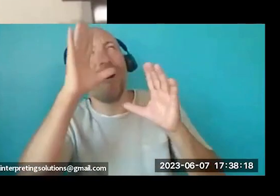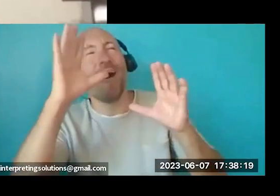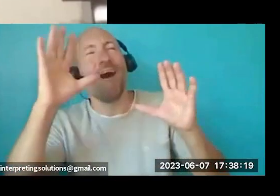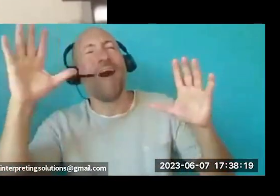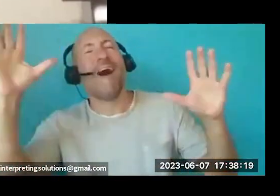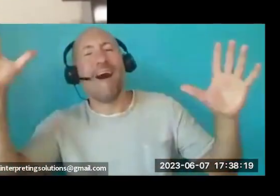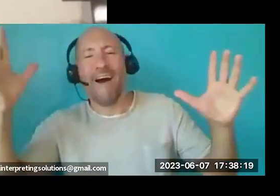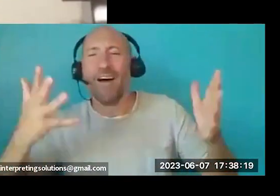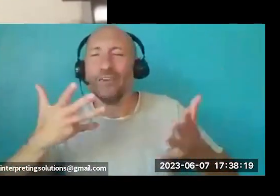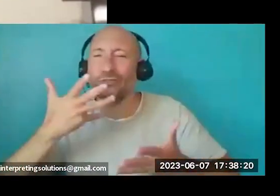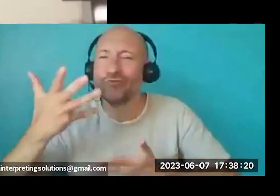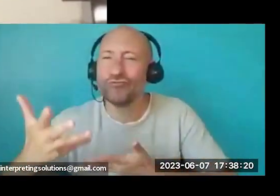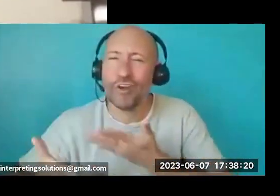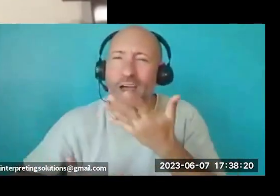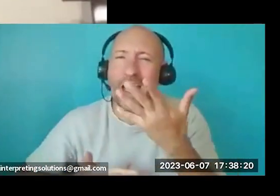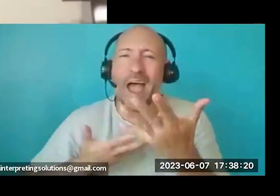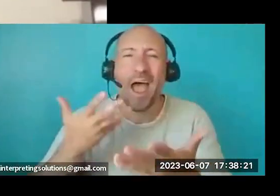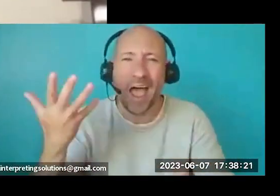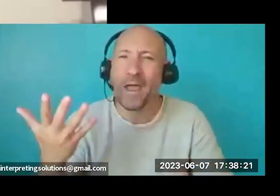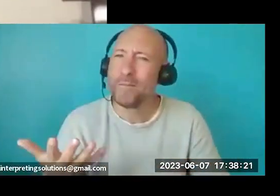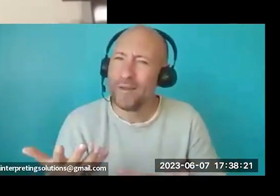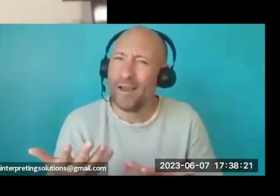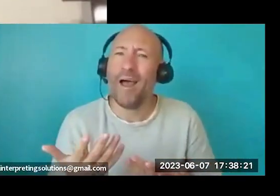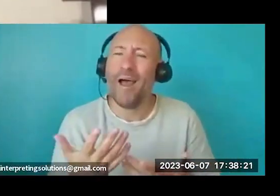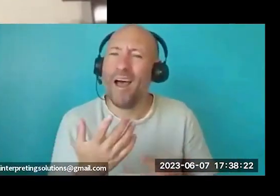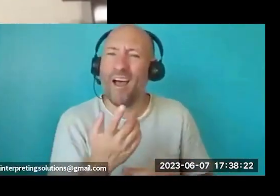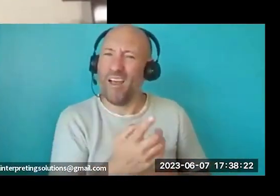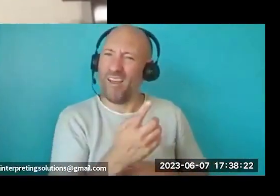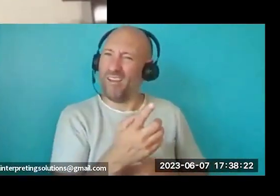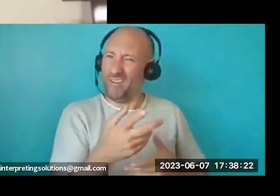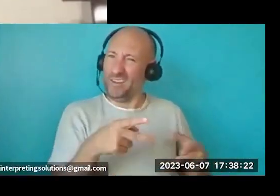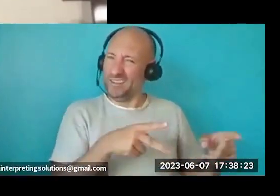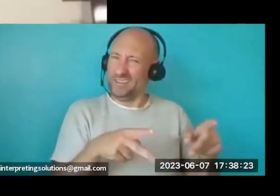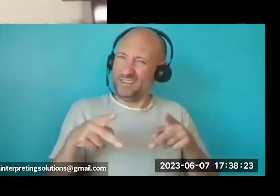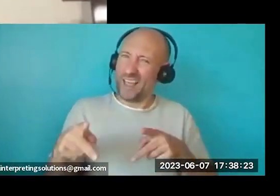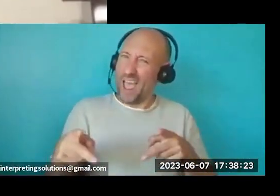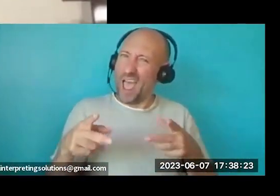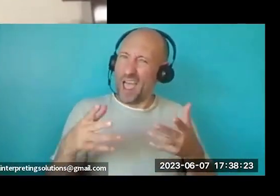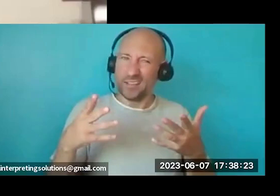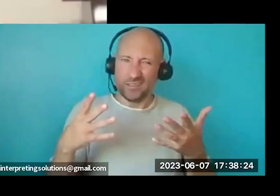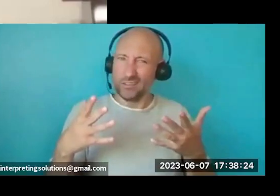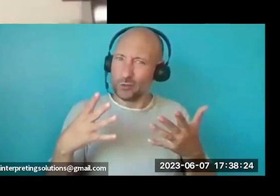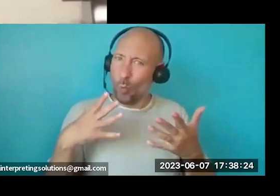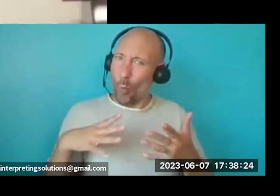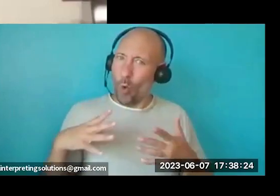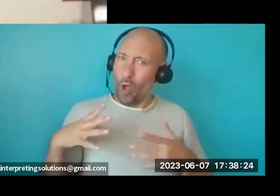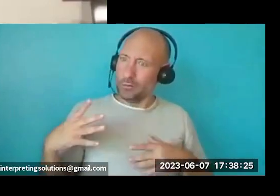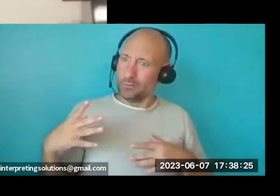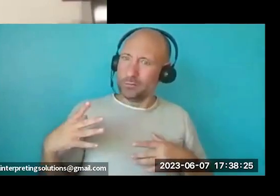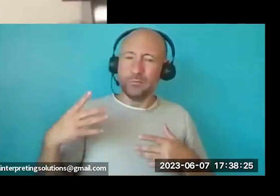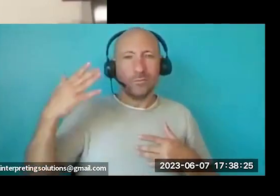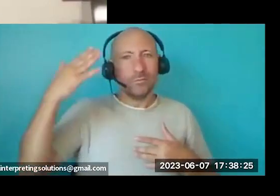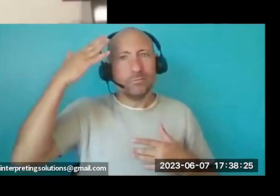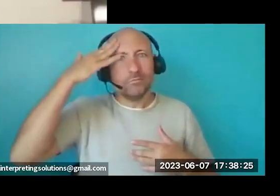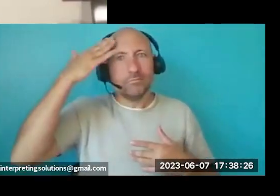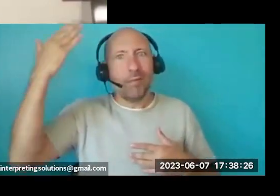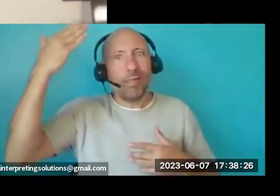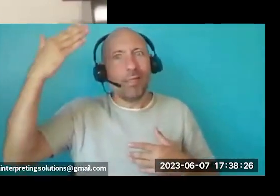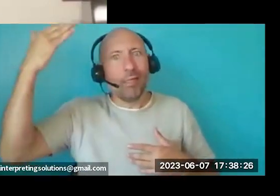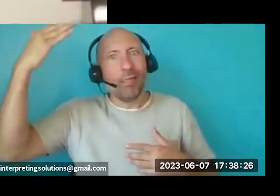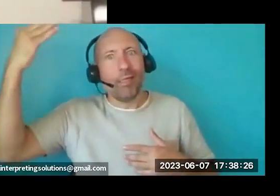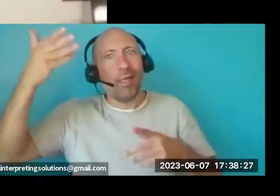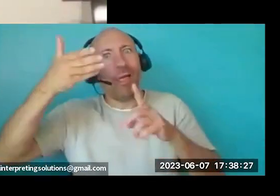possible to those there. Because in dance, this means making a journey with your own imagination. We should